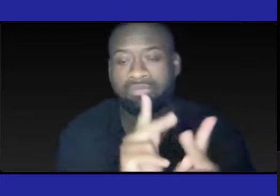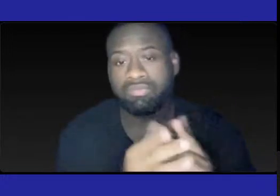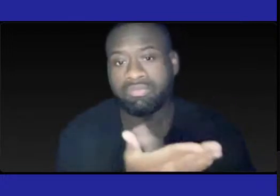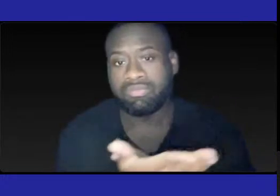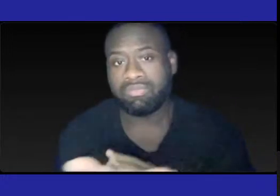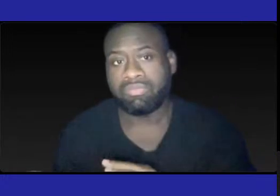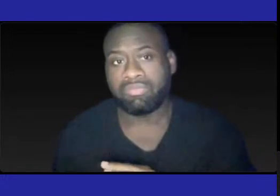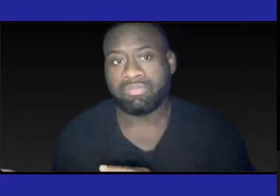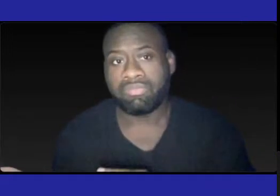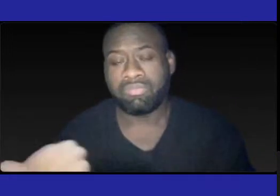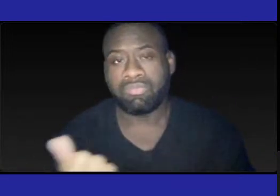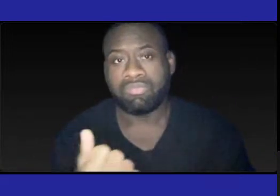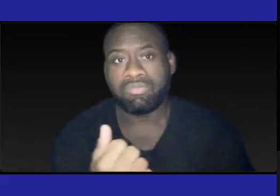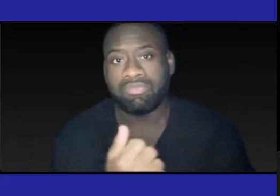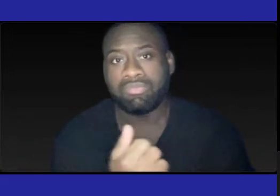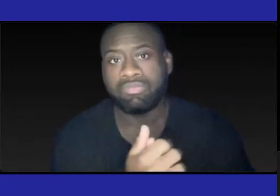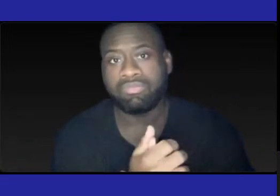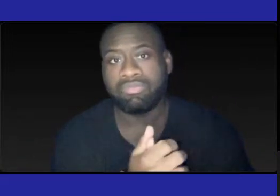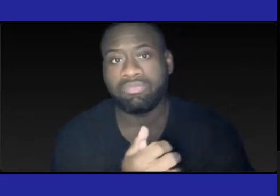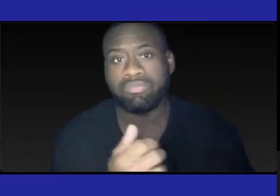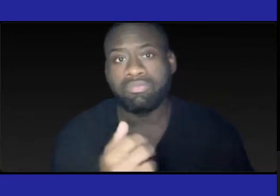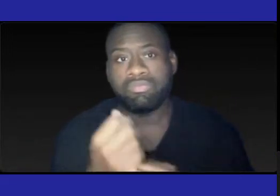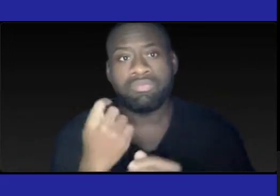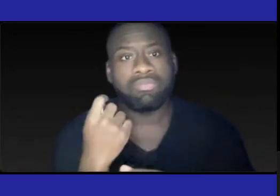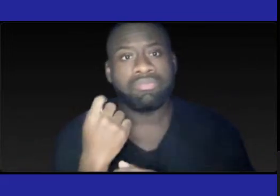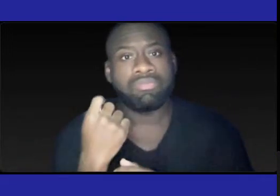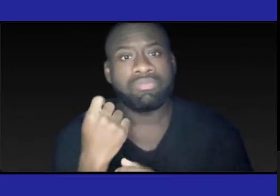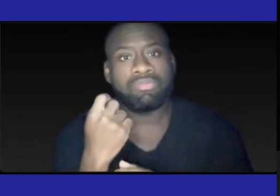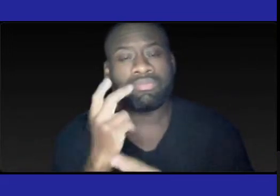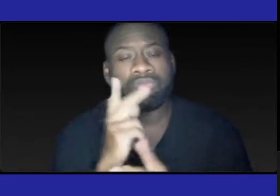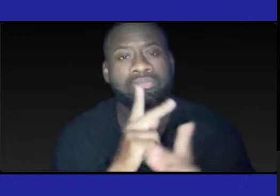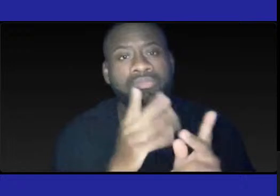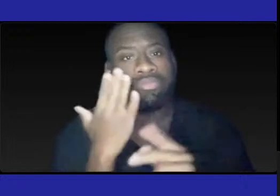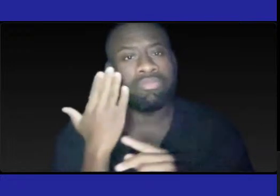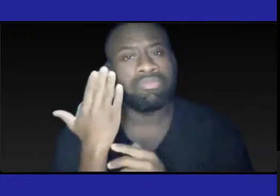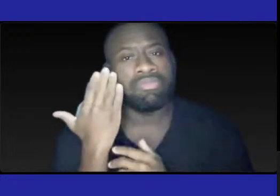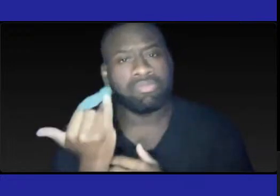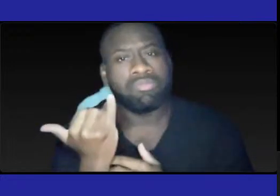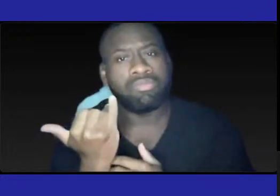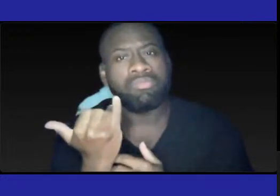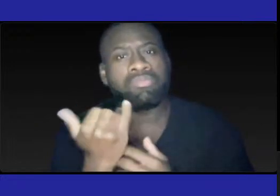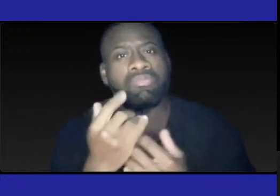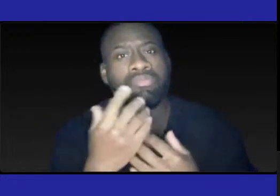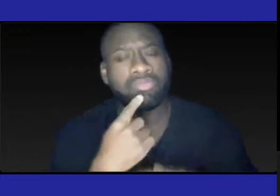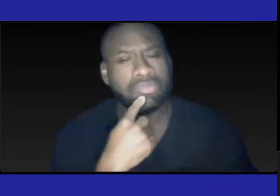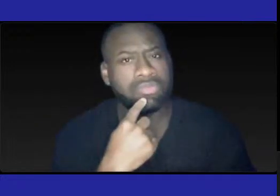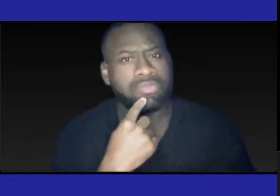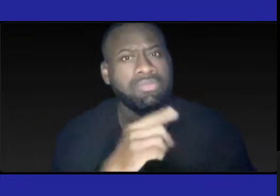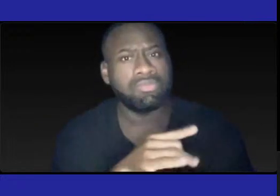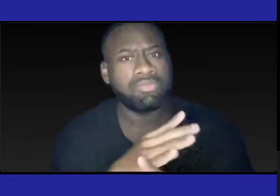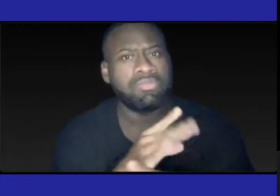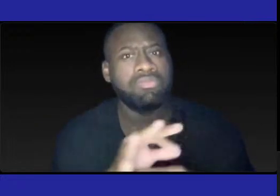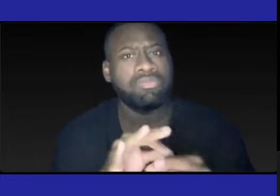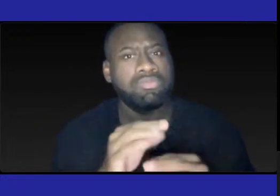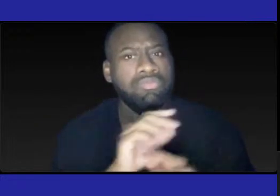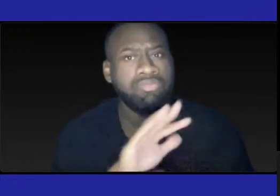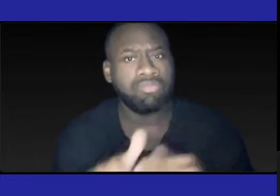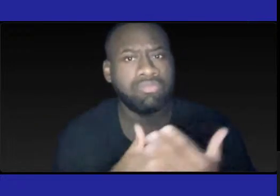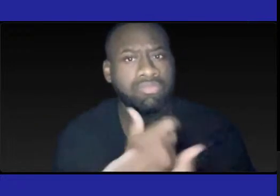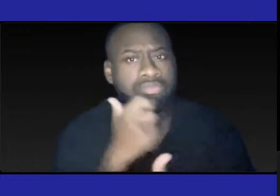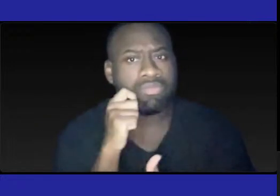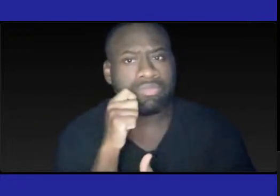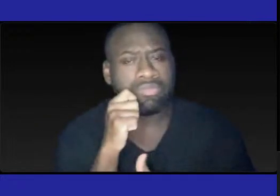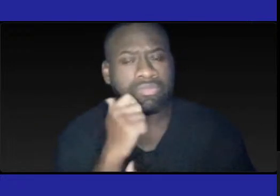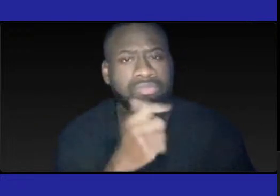because of the pervasiveness of racial discrimination and its effect on mortality, I wonder how different